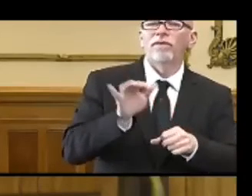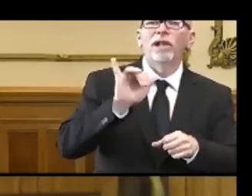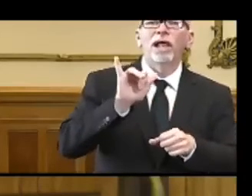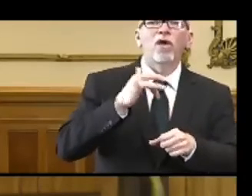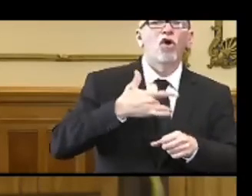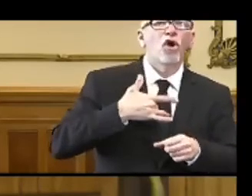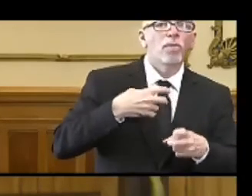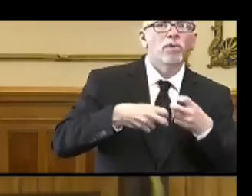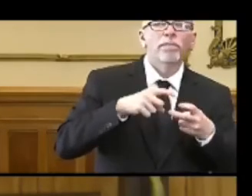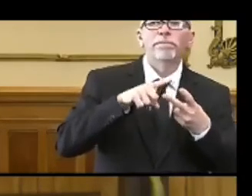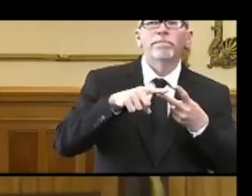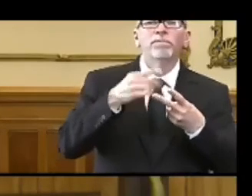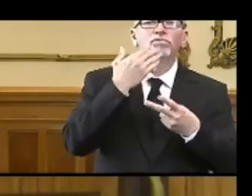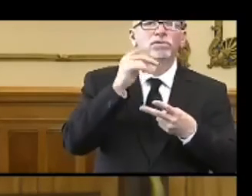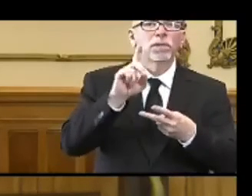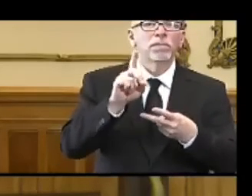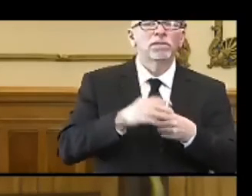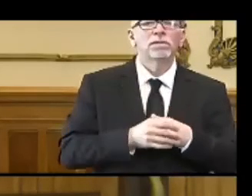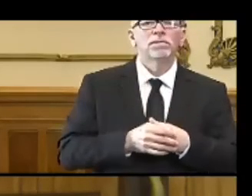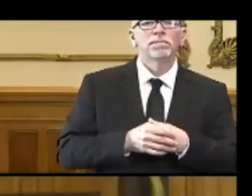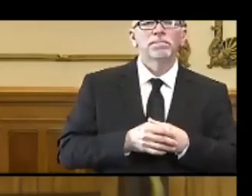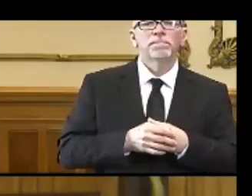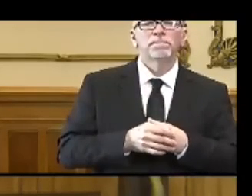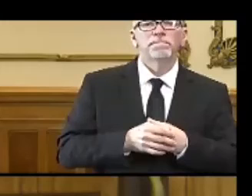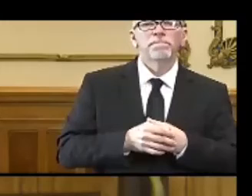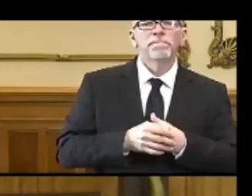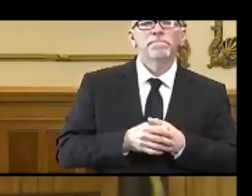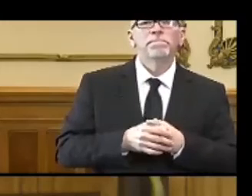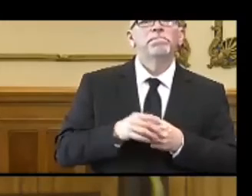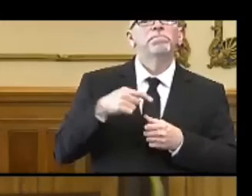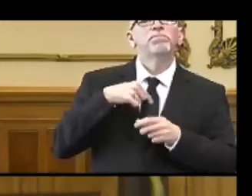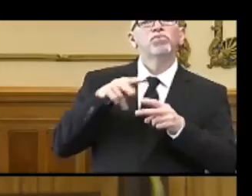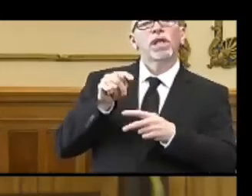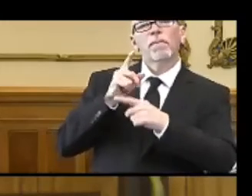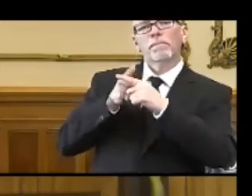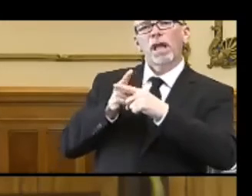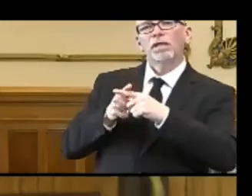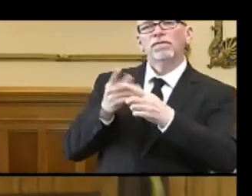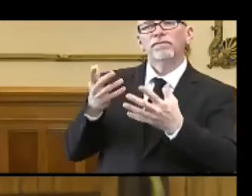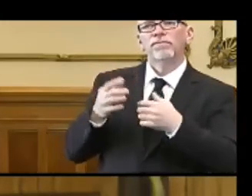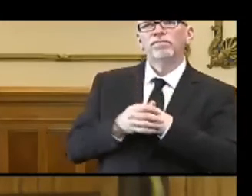heart disease and diabetes. When I look at positive things,